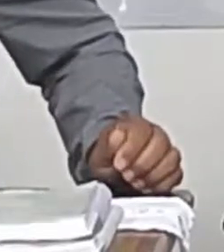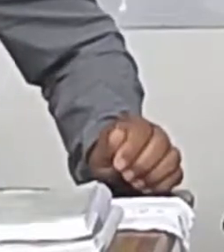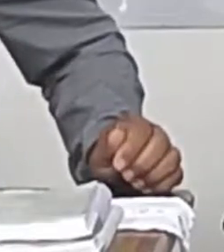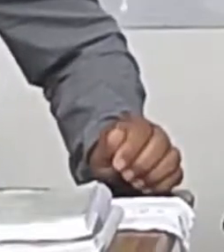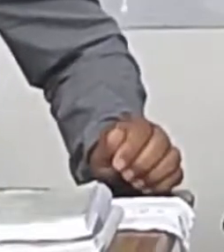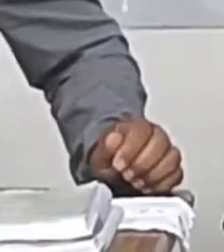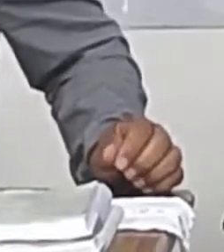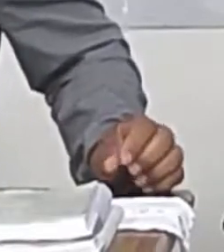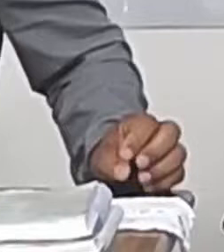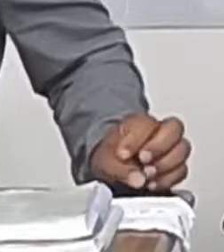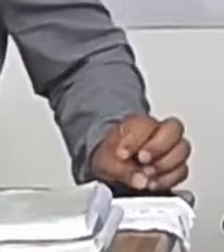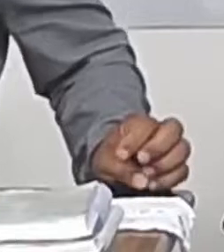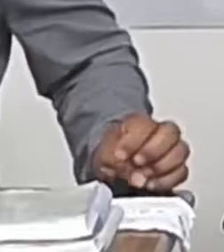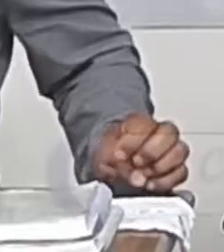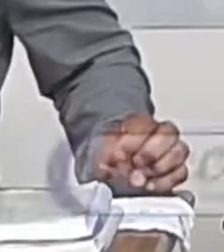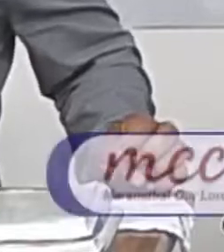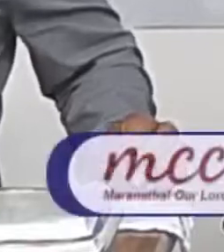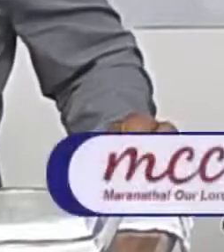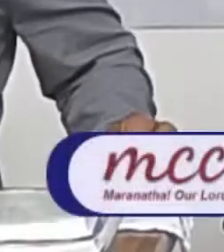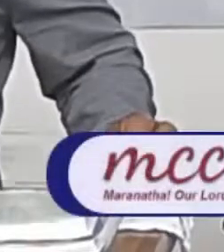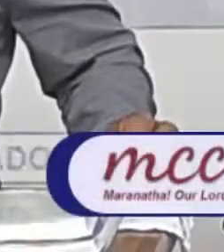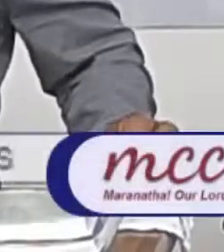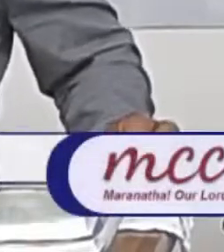all-knowing, and He's